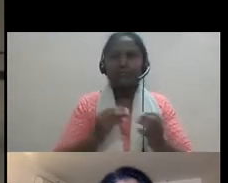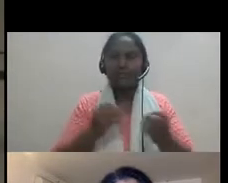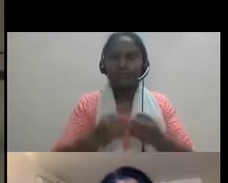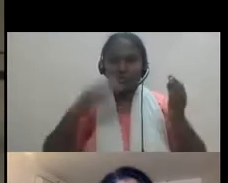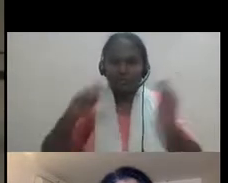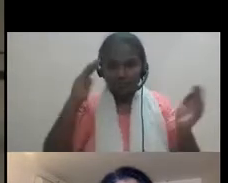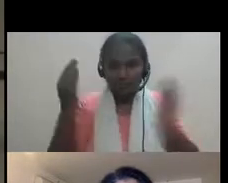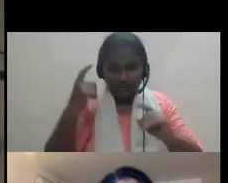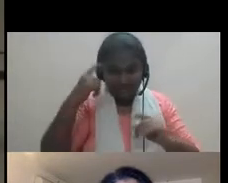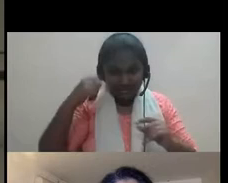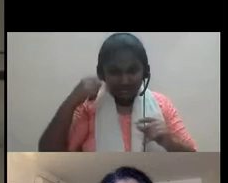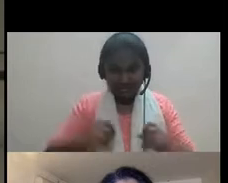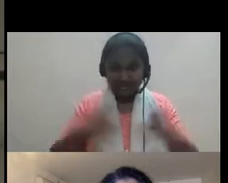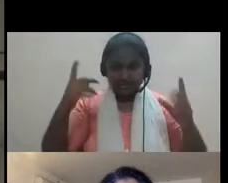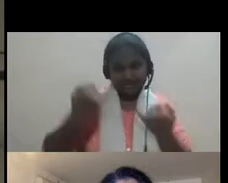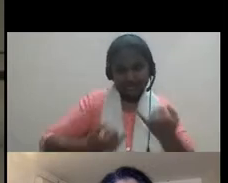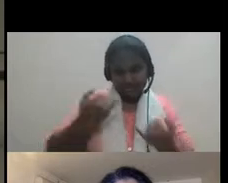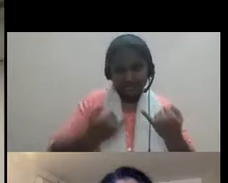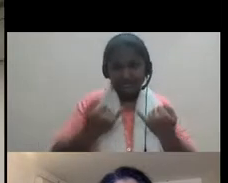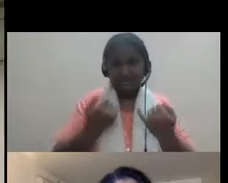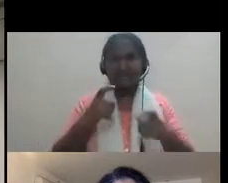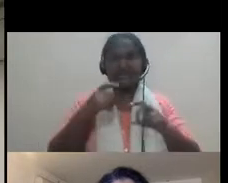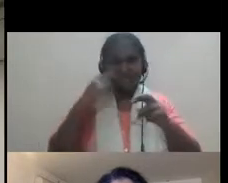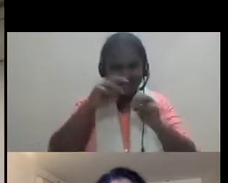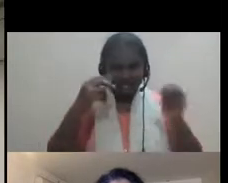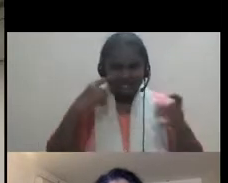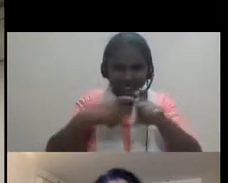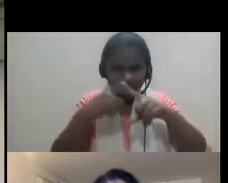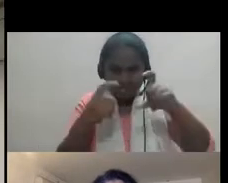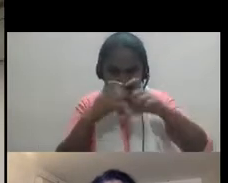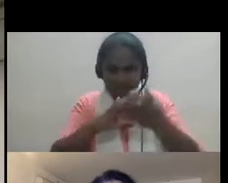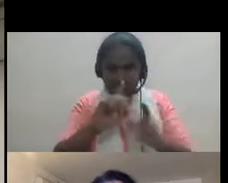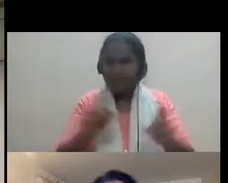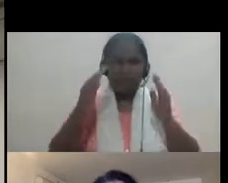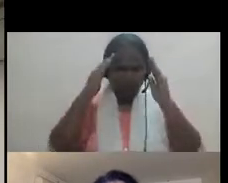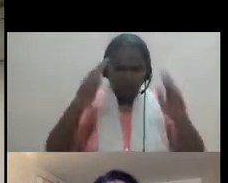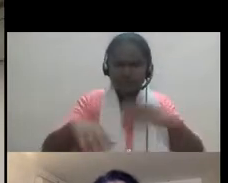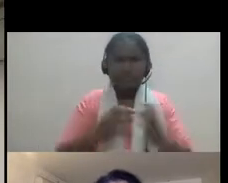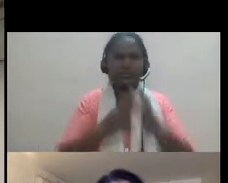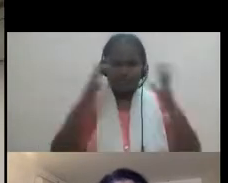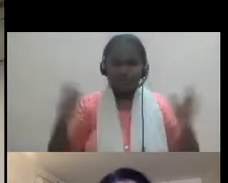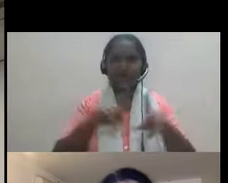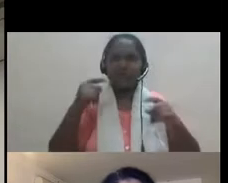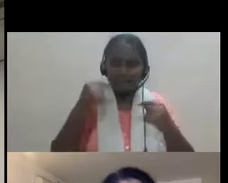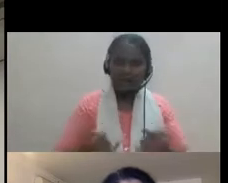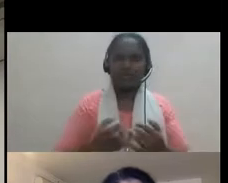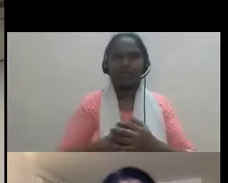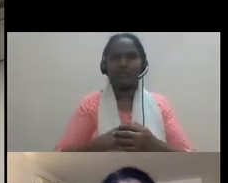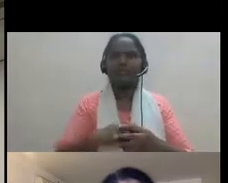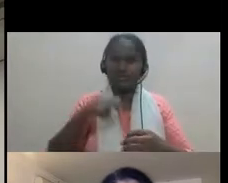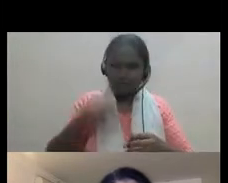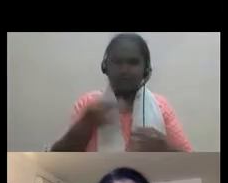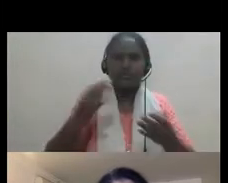blockbuster exhibitions or interesting exhibitions of international artists, but not focusing so much on our